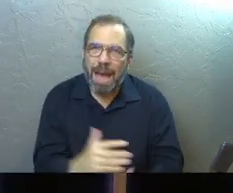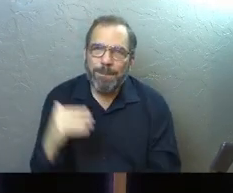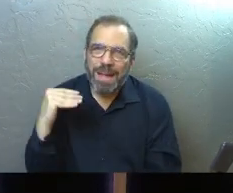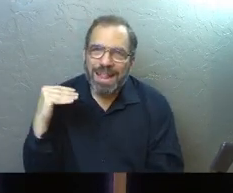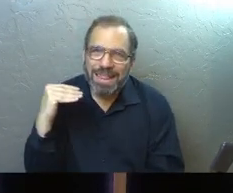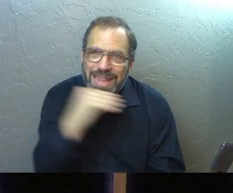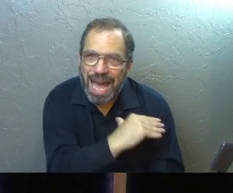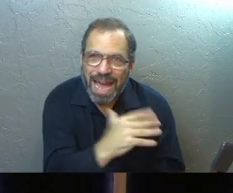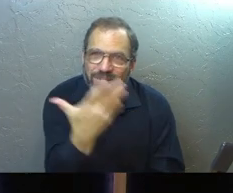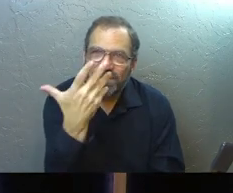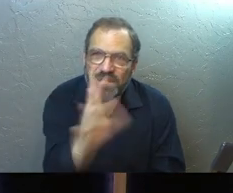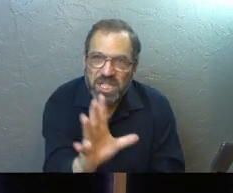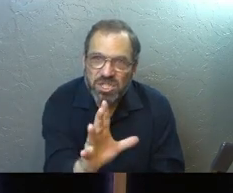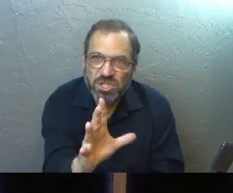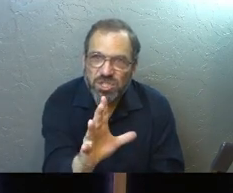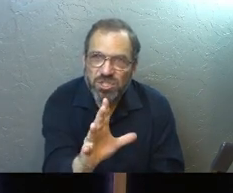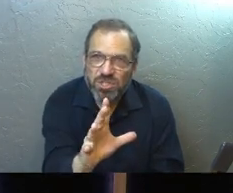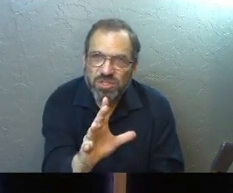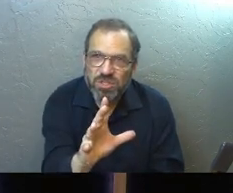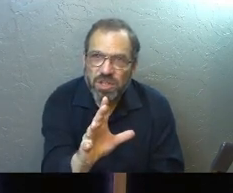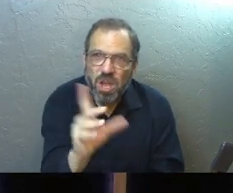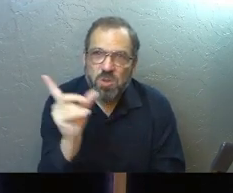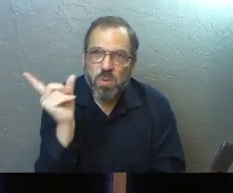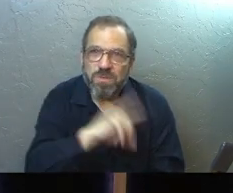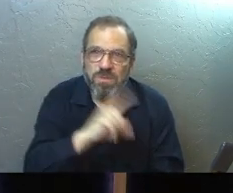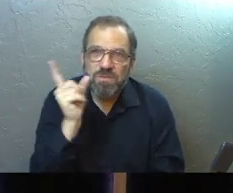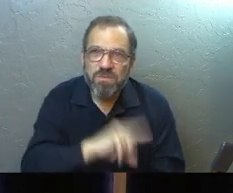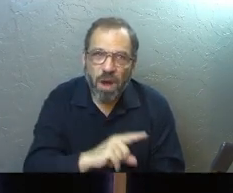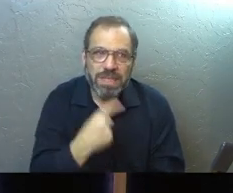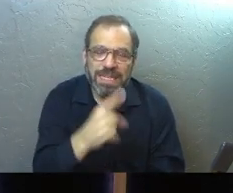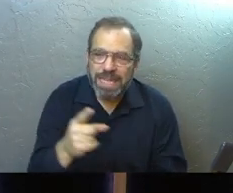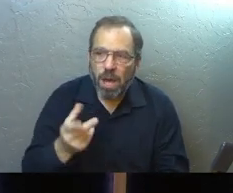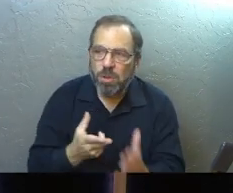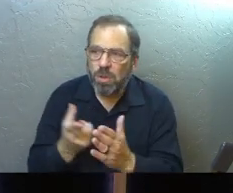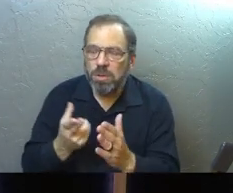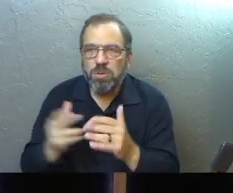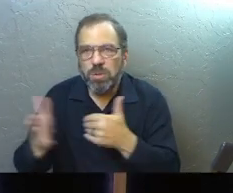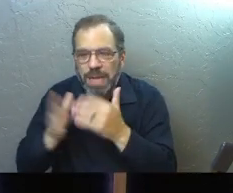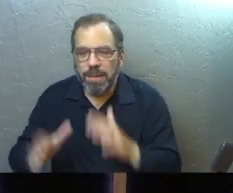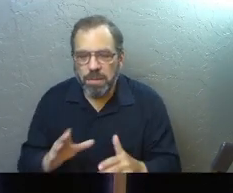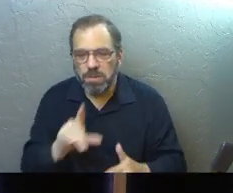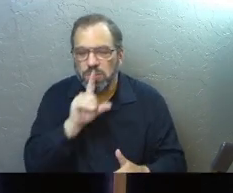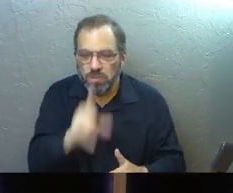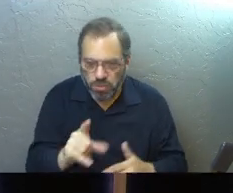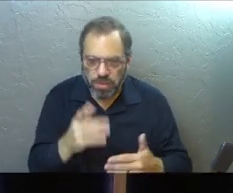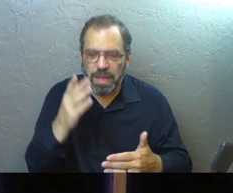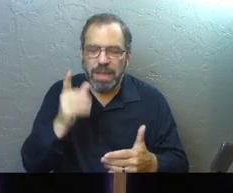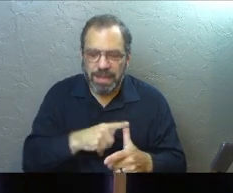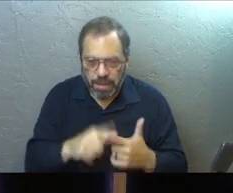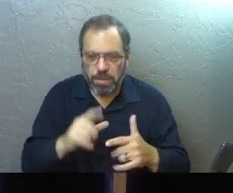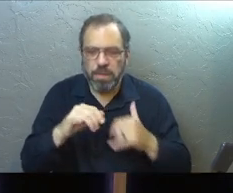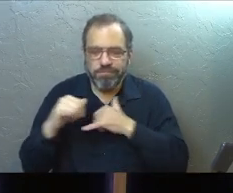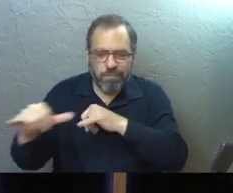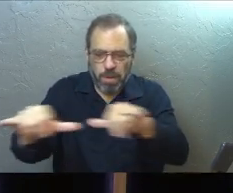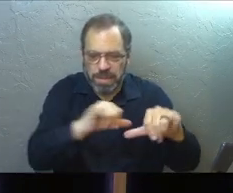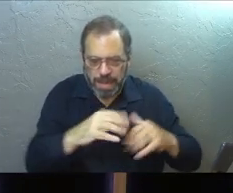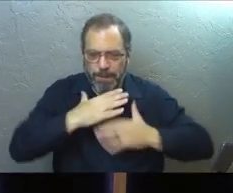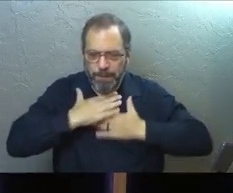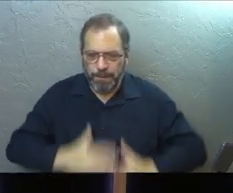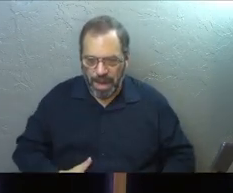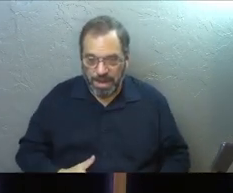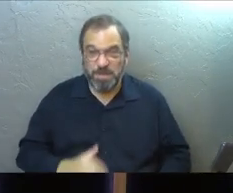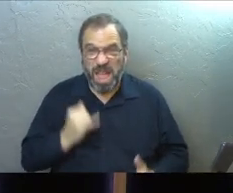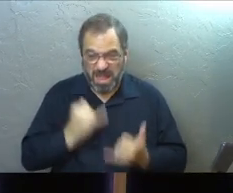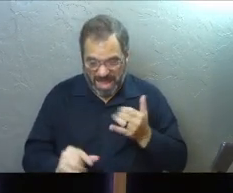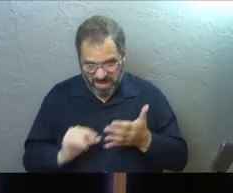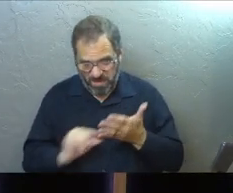lies. Put off your falsehood. Let us tell our neighbors the truth, for we are all parts of the same body. Amen. Now